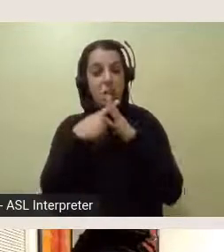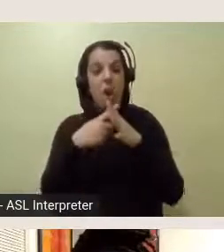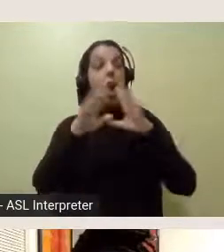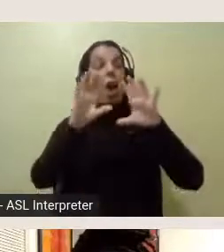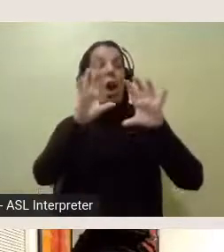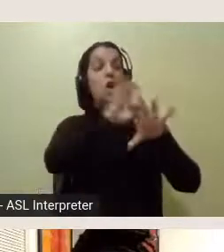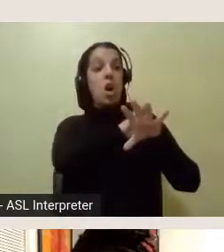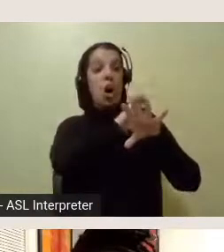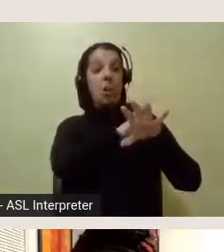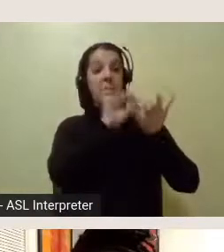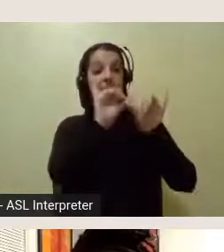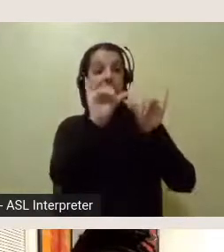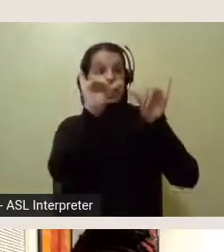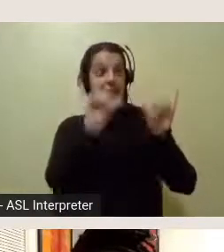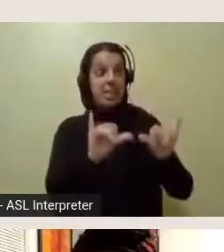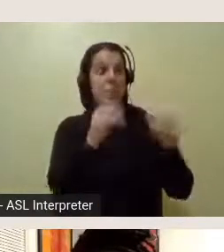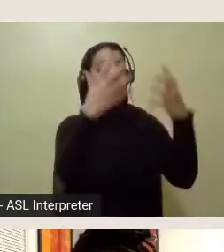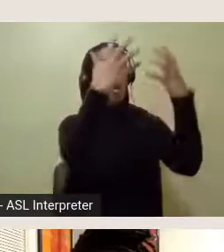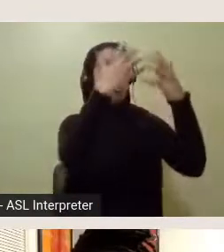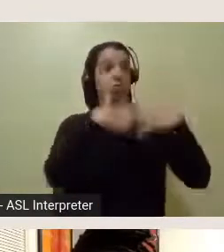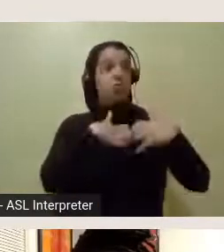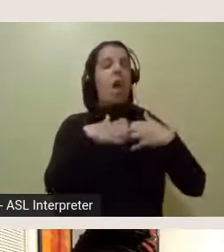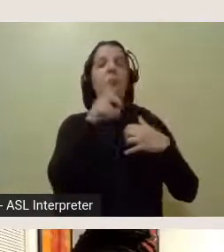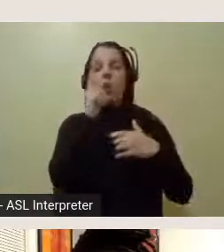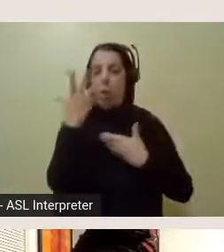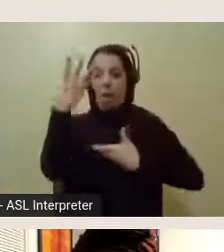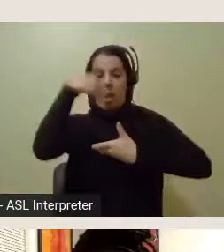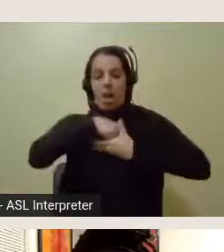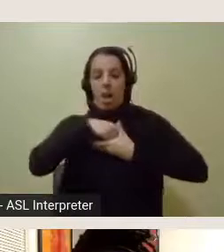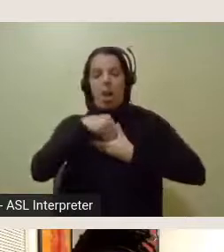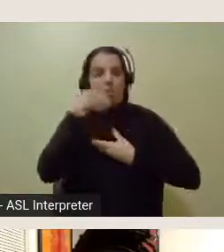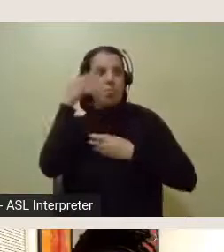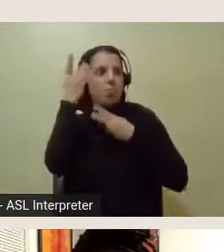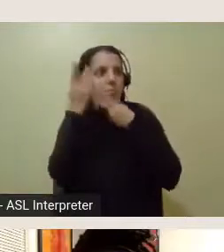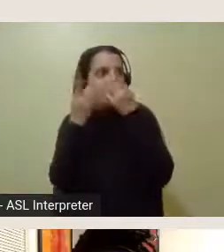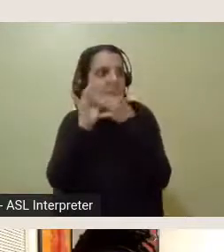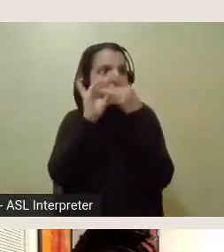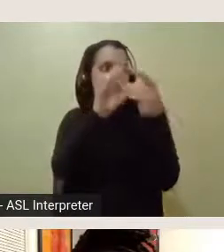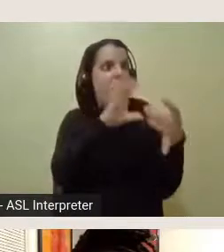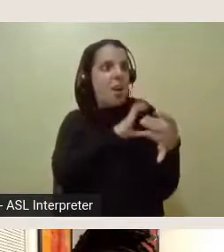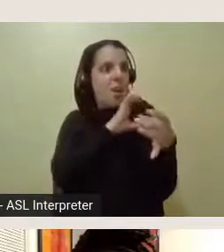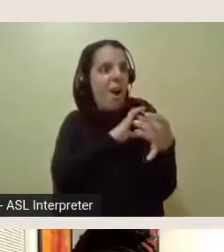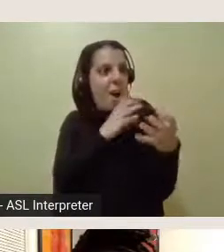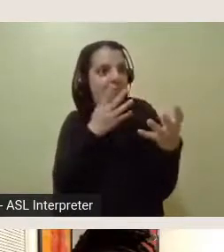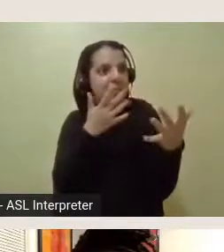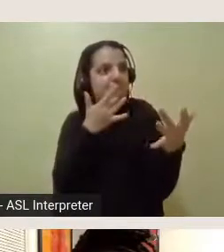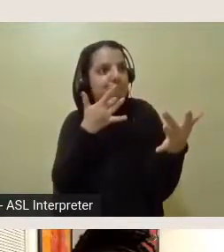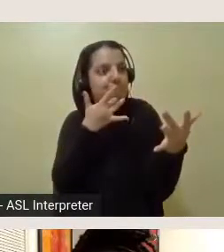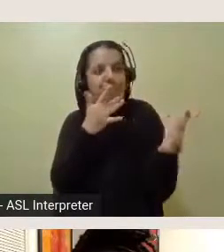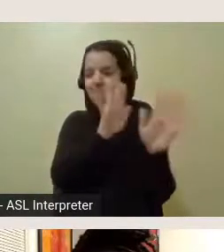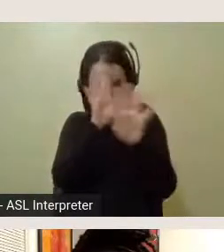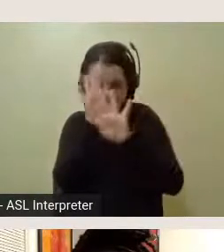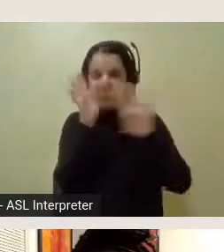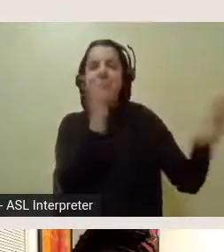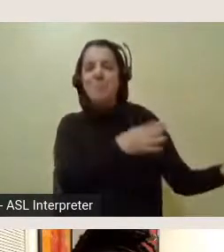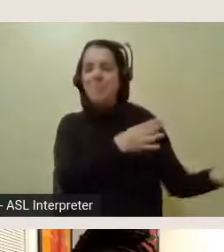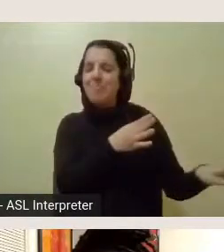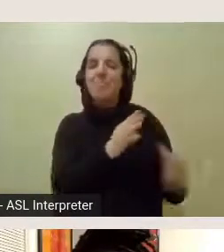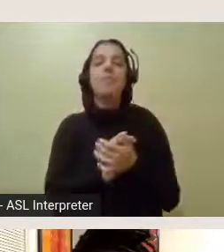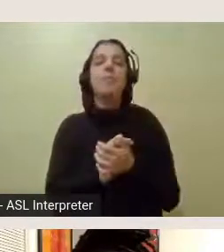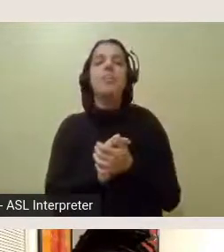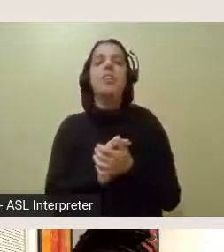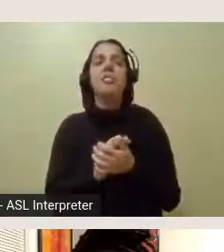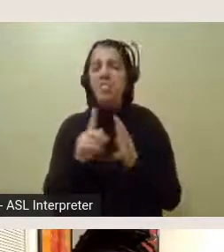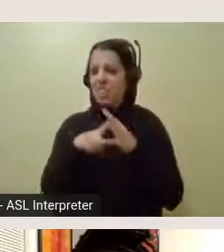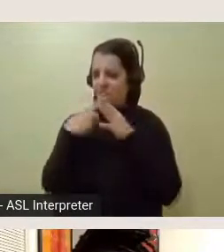that is in our minds and in our bodies. We have to start to think about, what would healing look like for that community? What